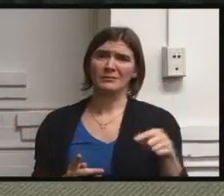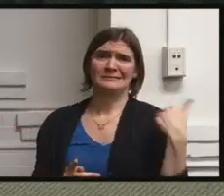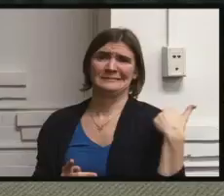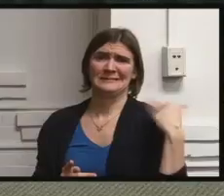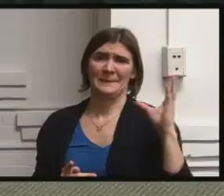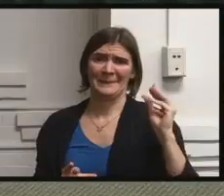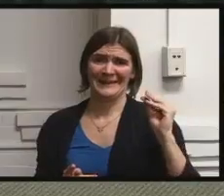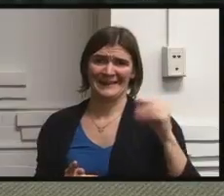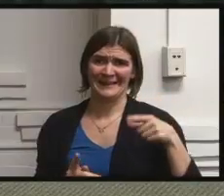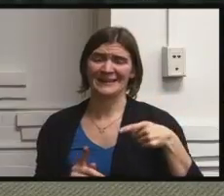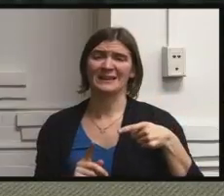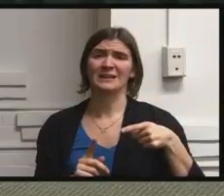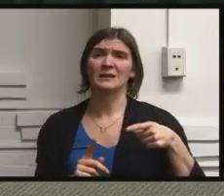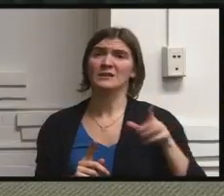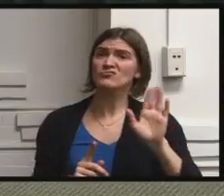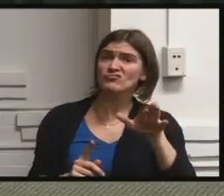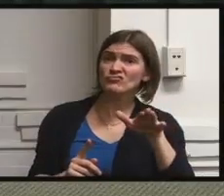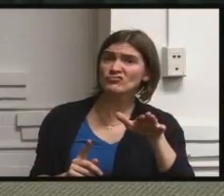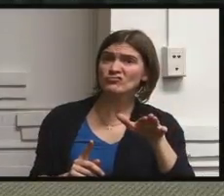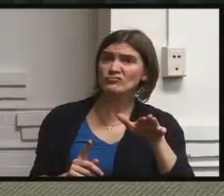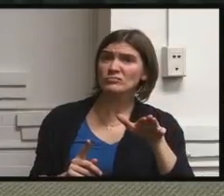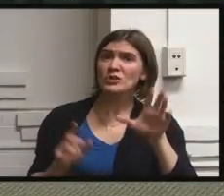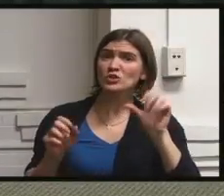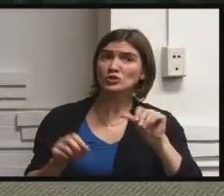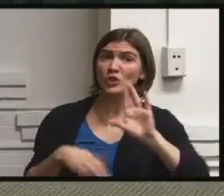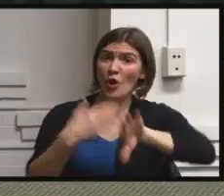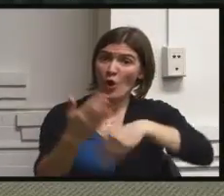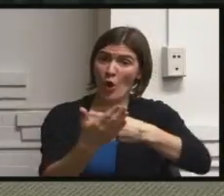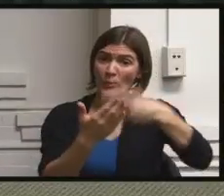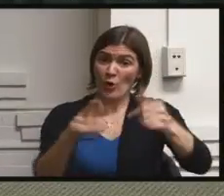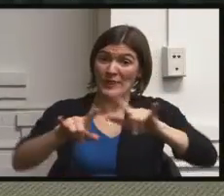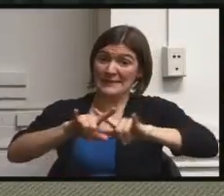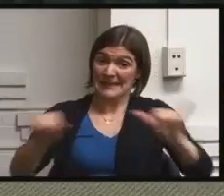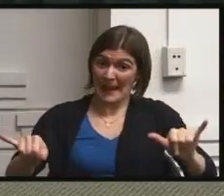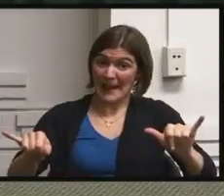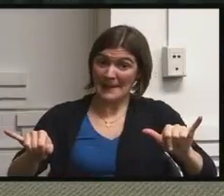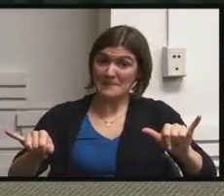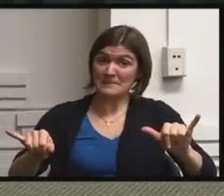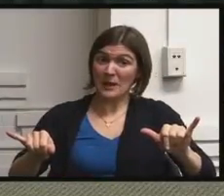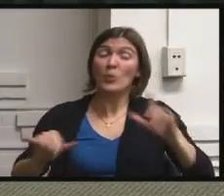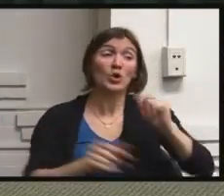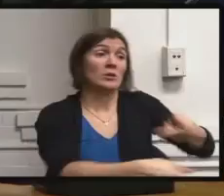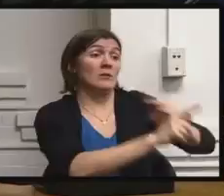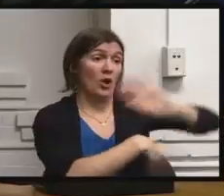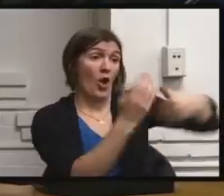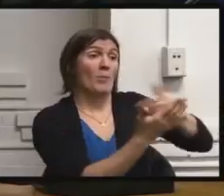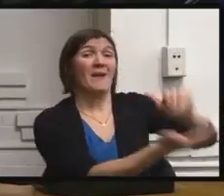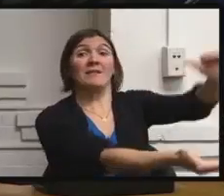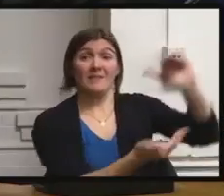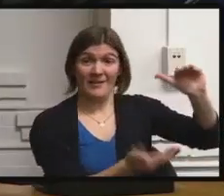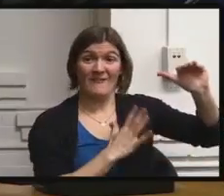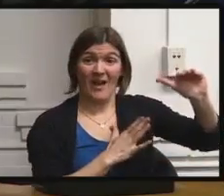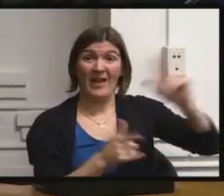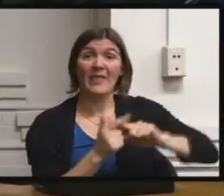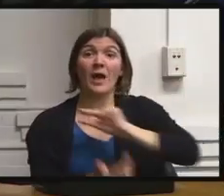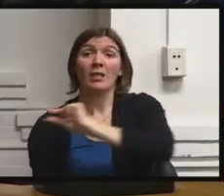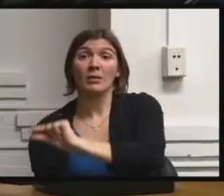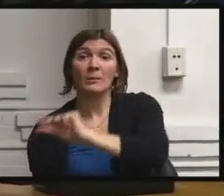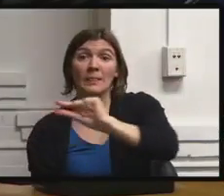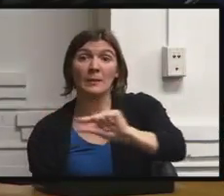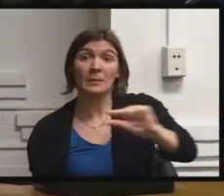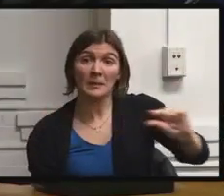about whether we should do all pieces of the project. Should we delay or not do West